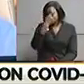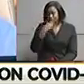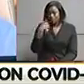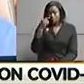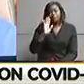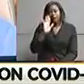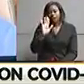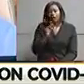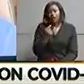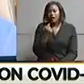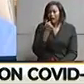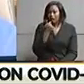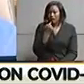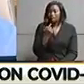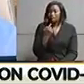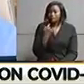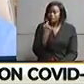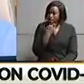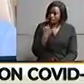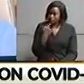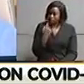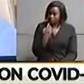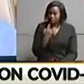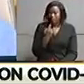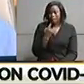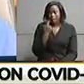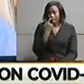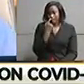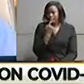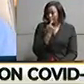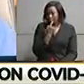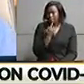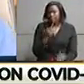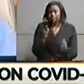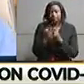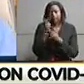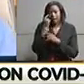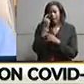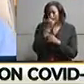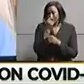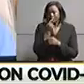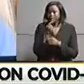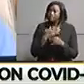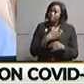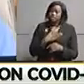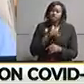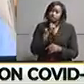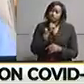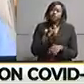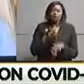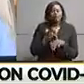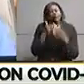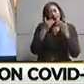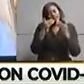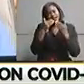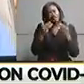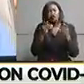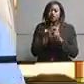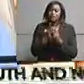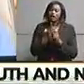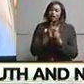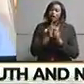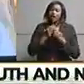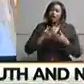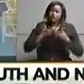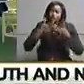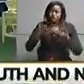in the mouth, the nose, and the eyes. I thank you and I wish you good luck. We